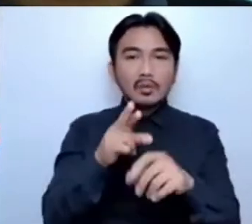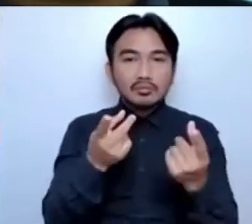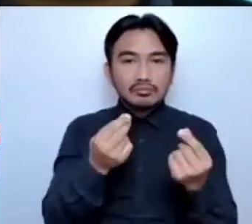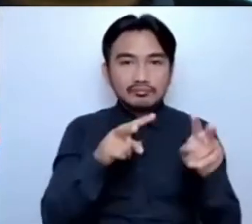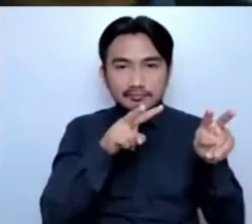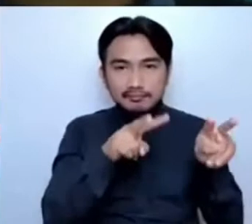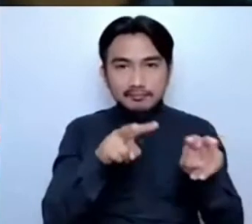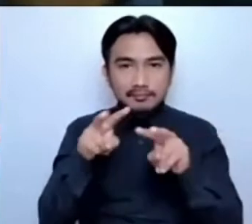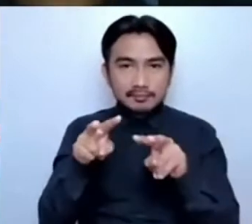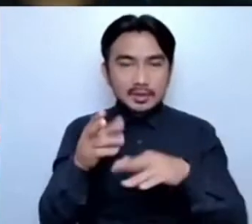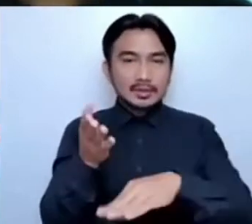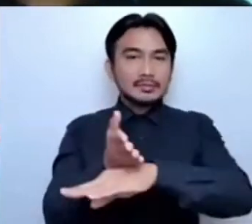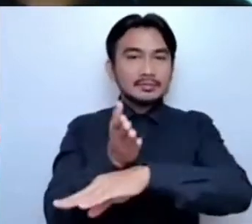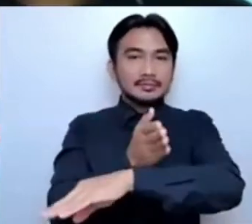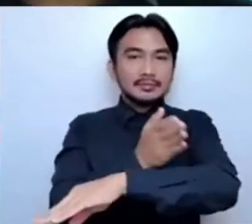progress. So